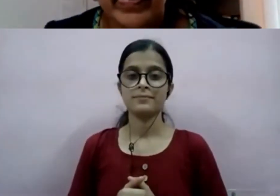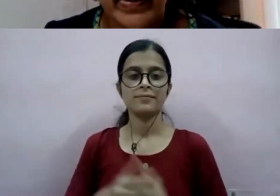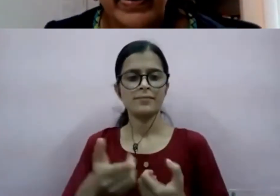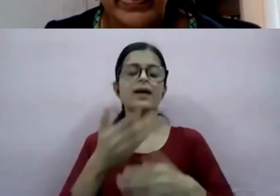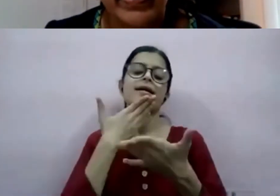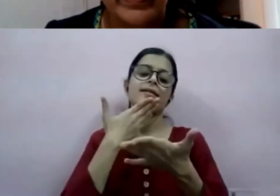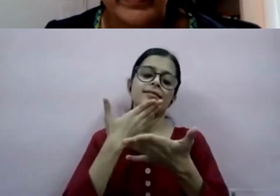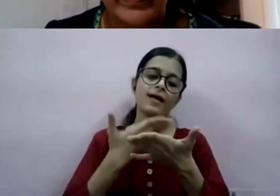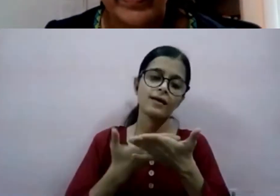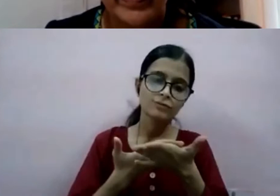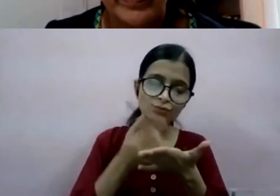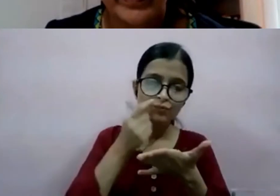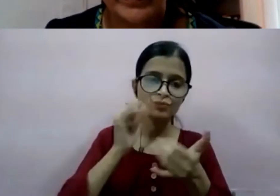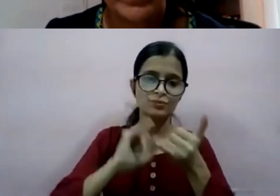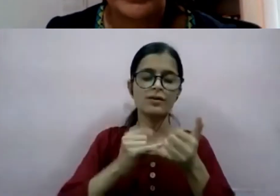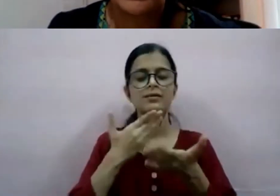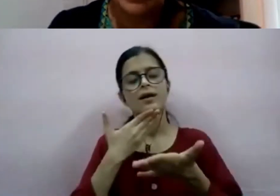Thank you, Professor Watson.